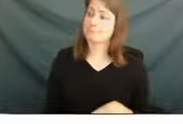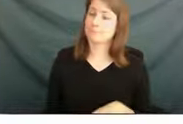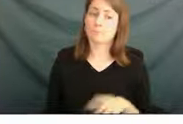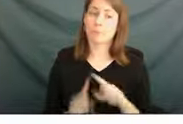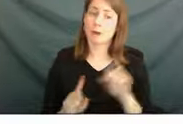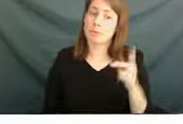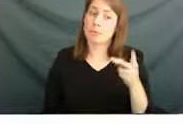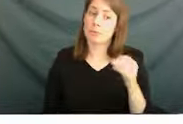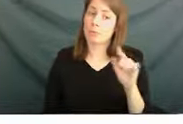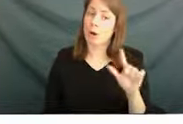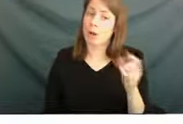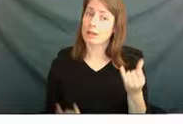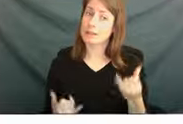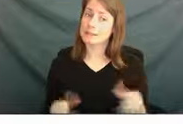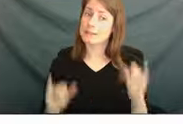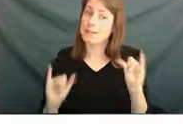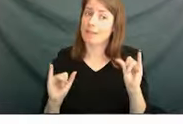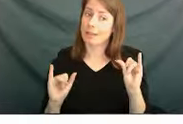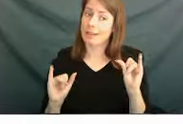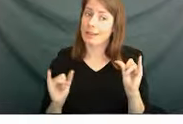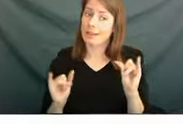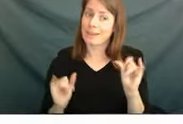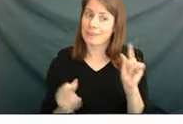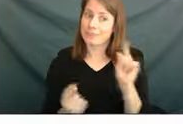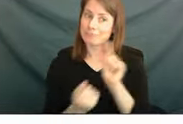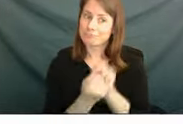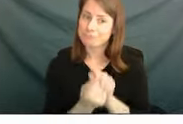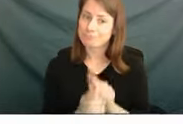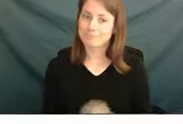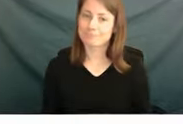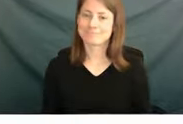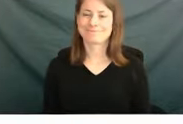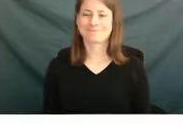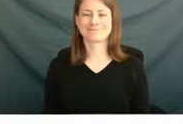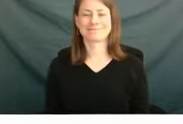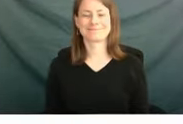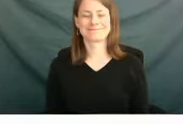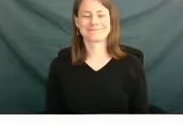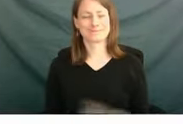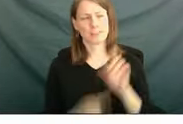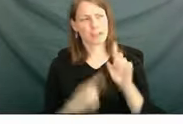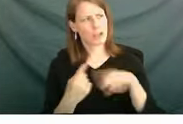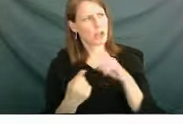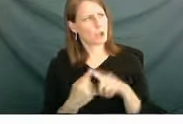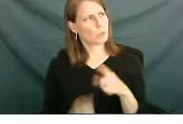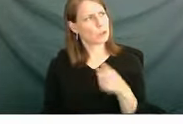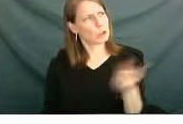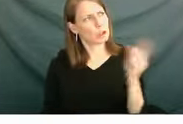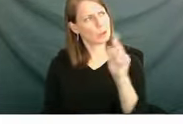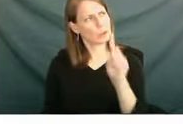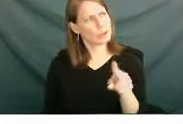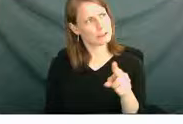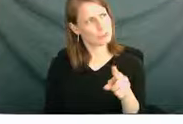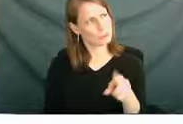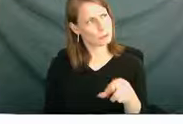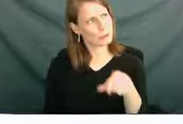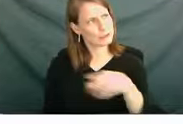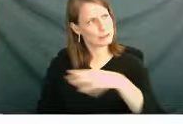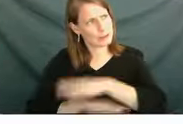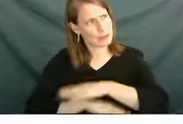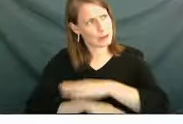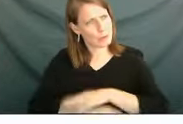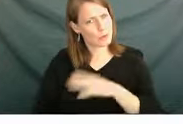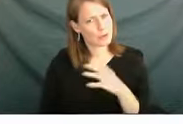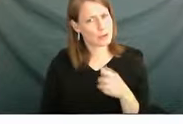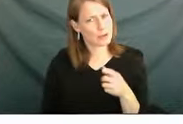I suddenly found myself back in the land of special needs, and it's got a different rhythm, hasn't it? Yes, very